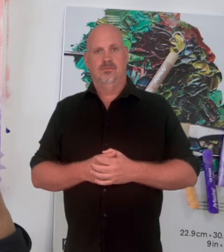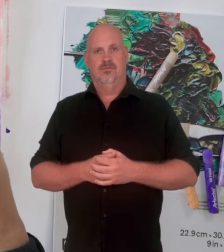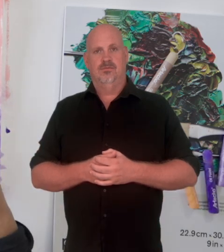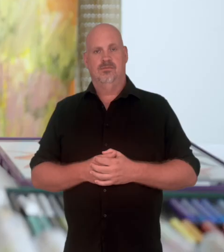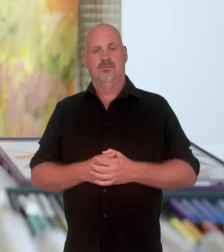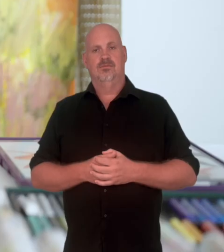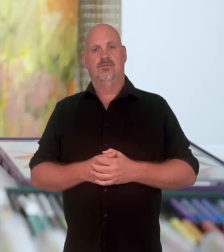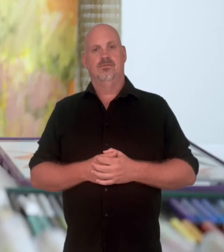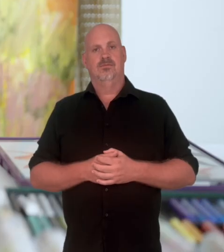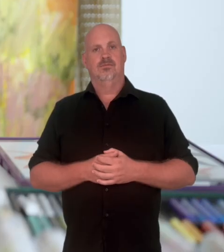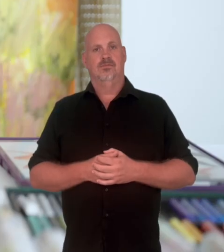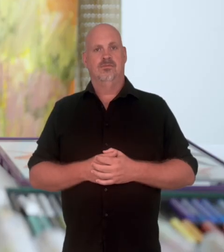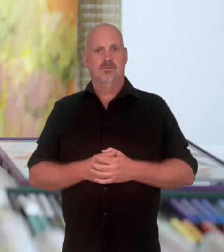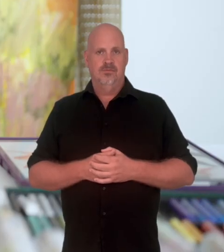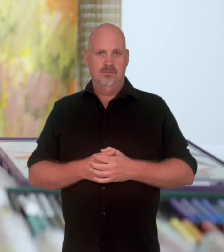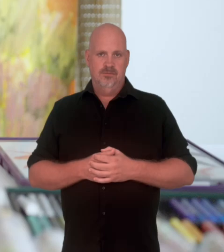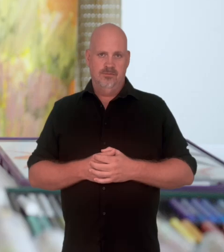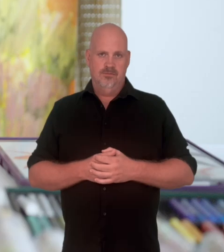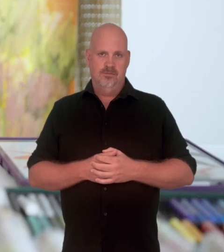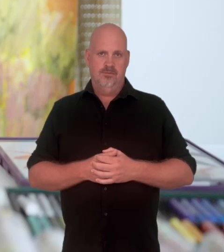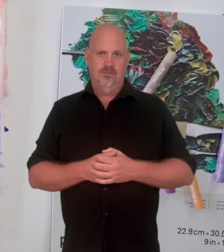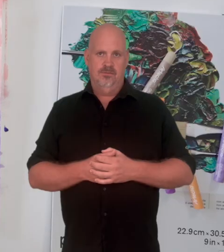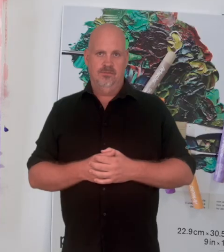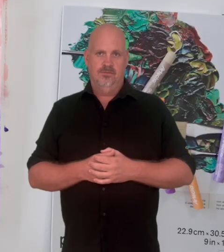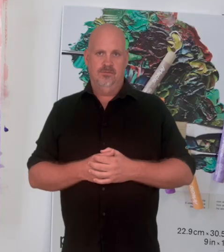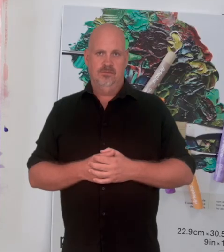Feel free to pause the video as well at any point.